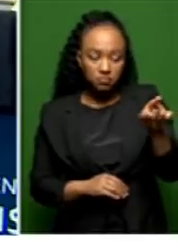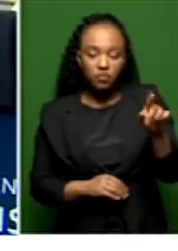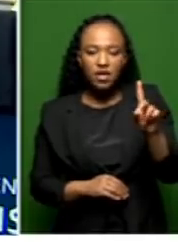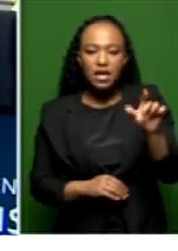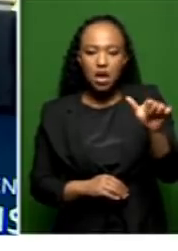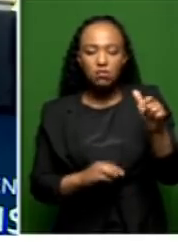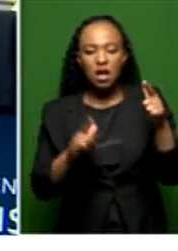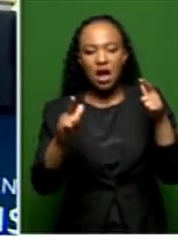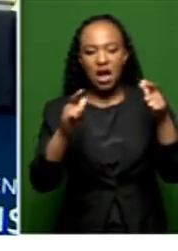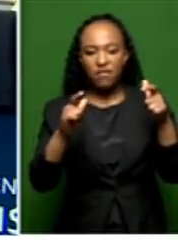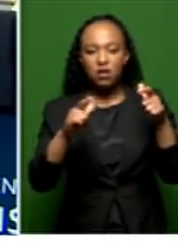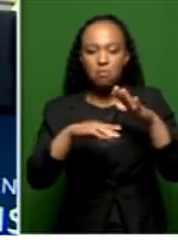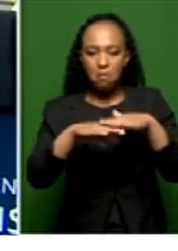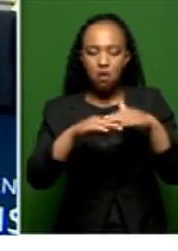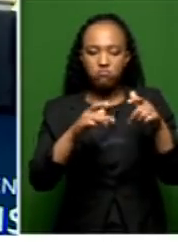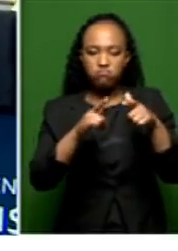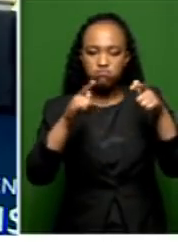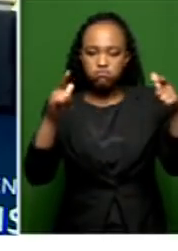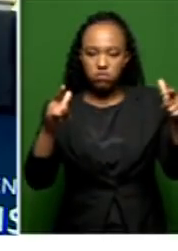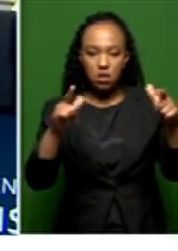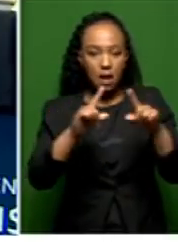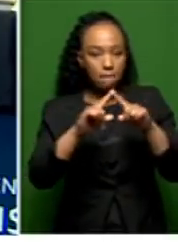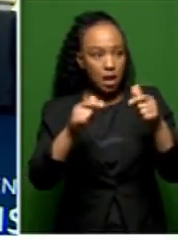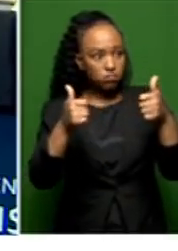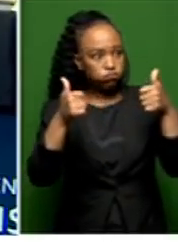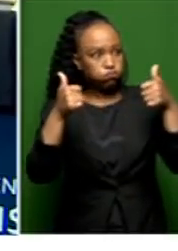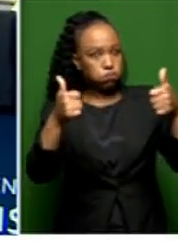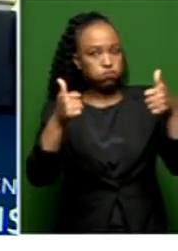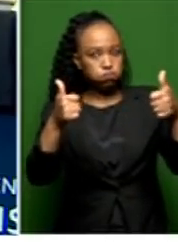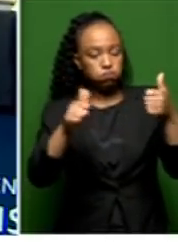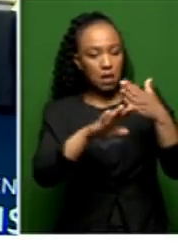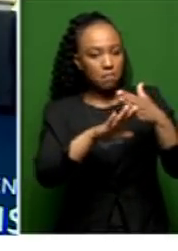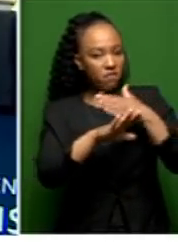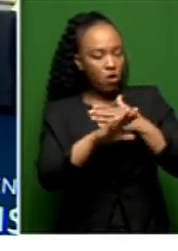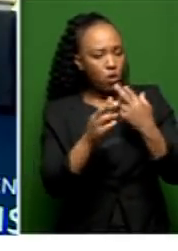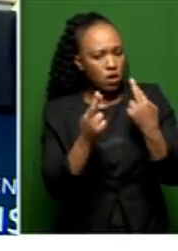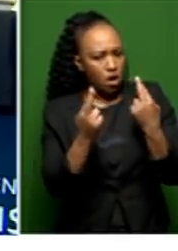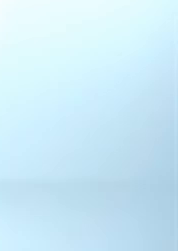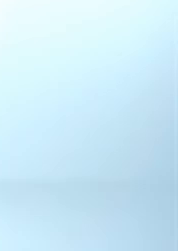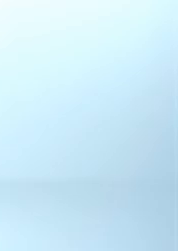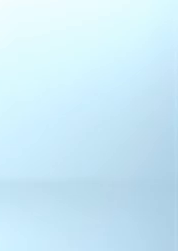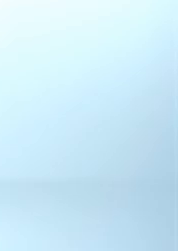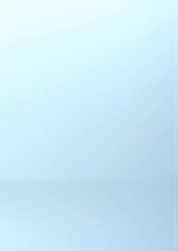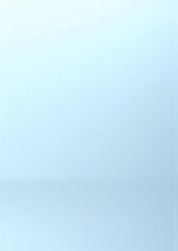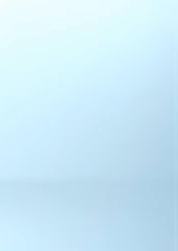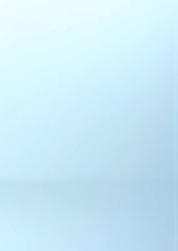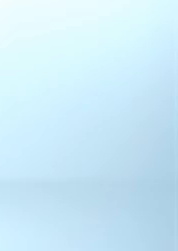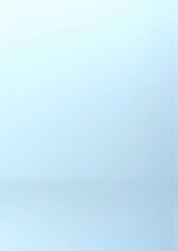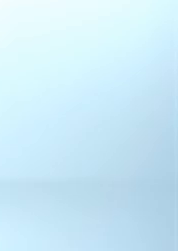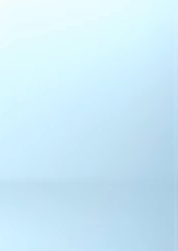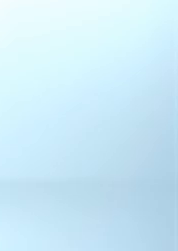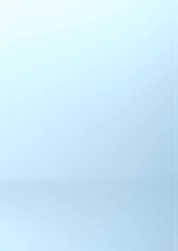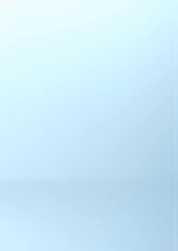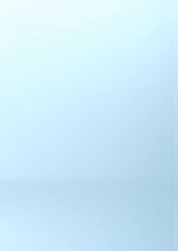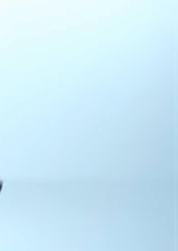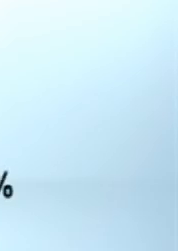majority, but maybe not doing as well as it had hoped. All right, here we have,